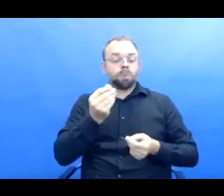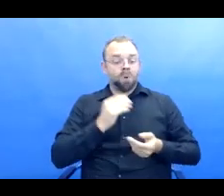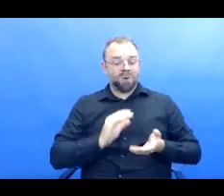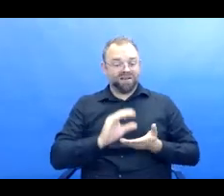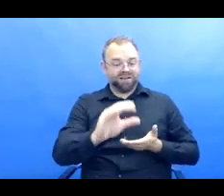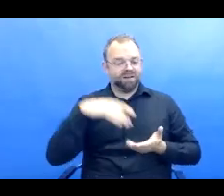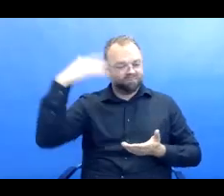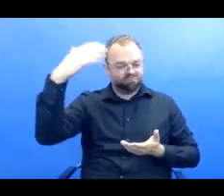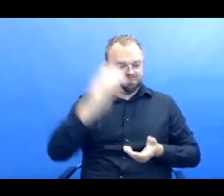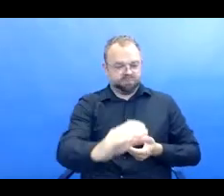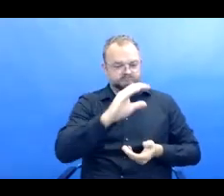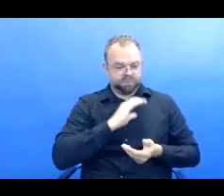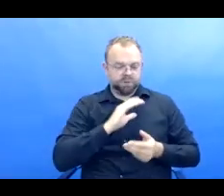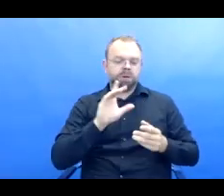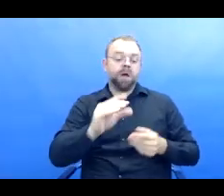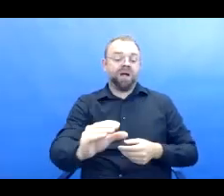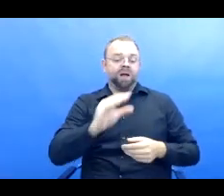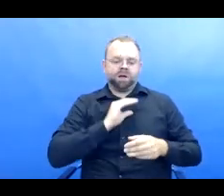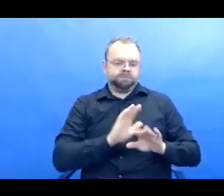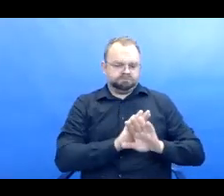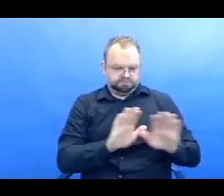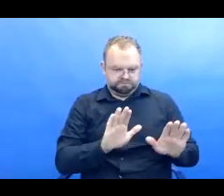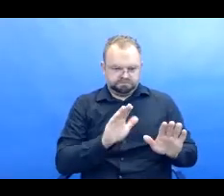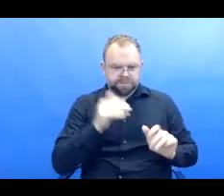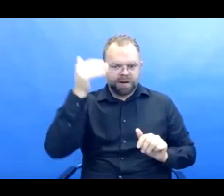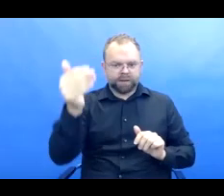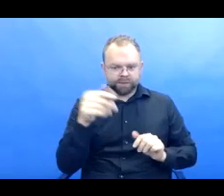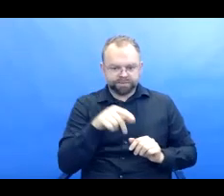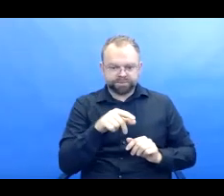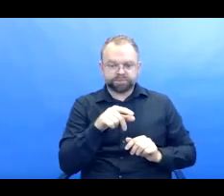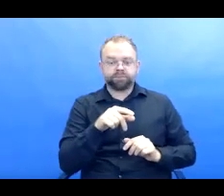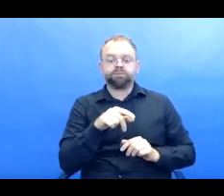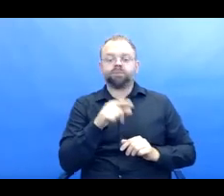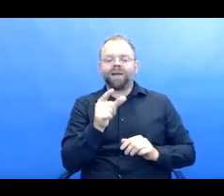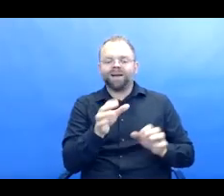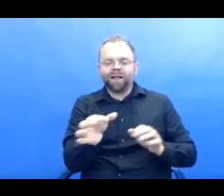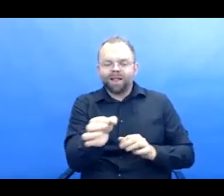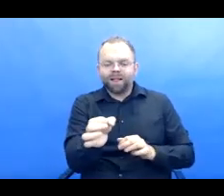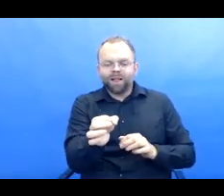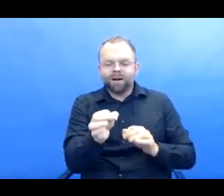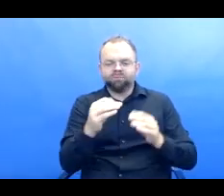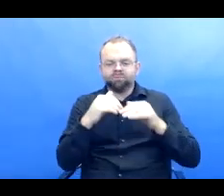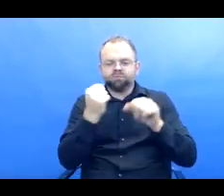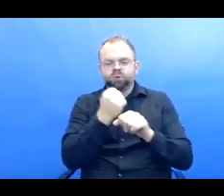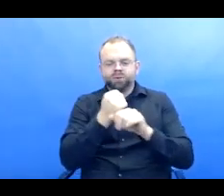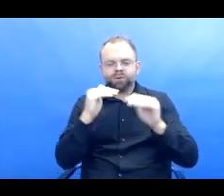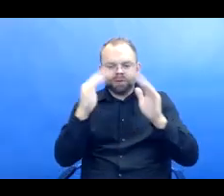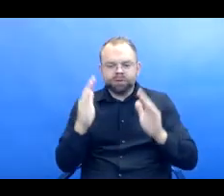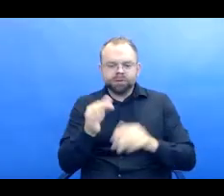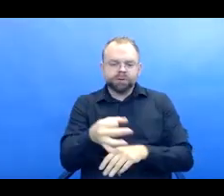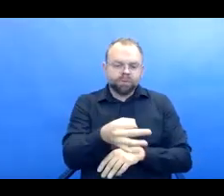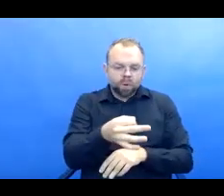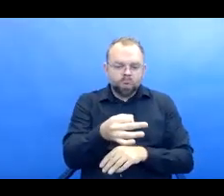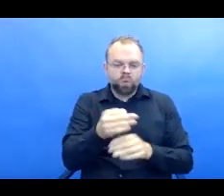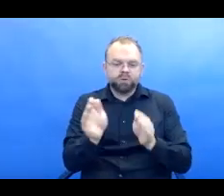has also been cash transfers, advancing of pensions, and helplines. Specific response to persons with